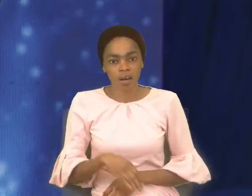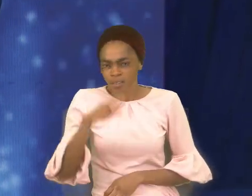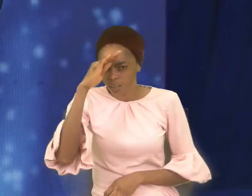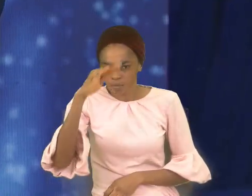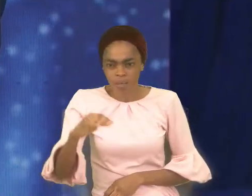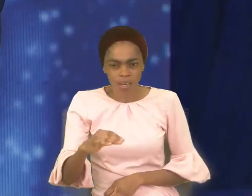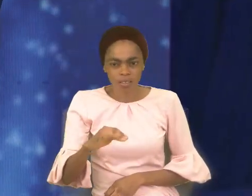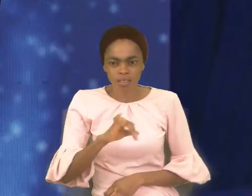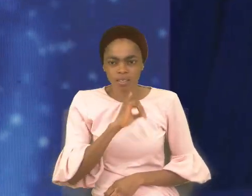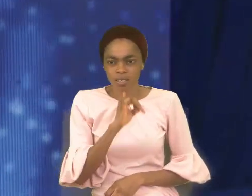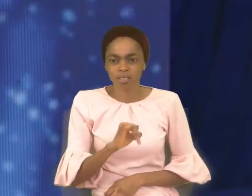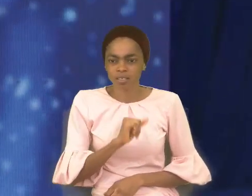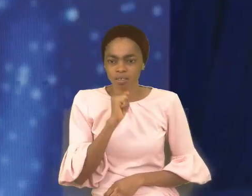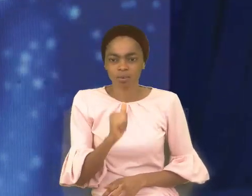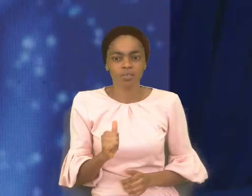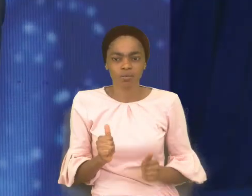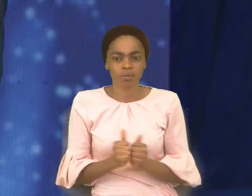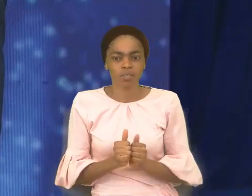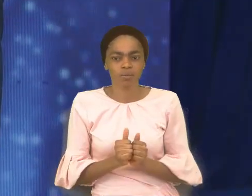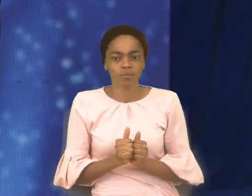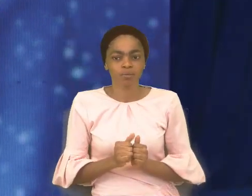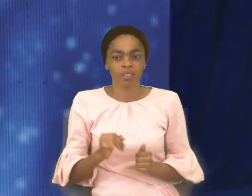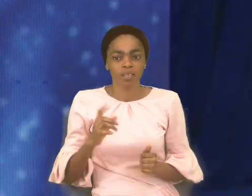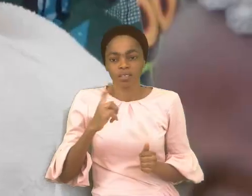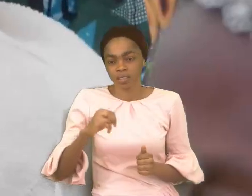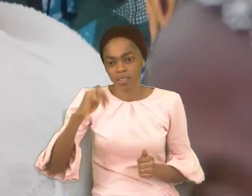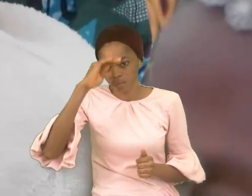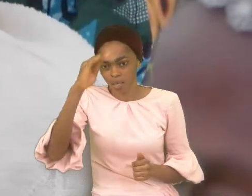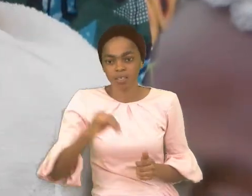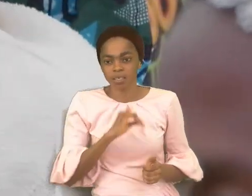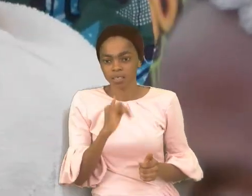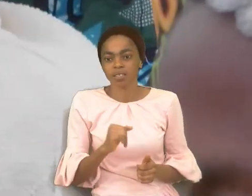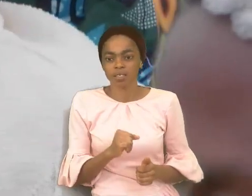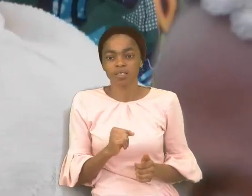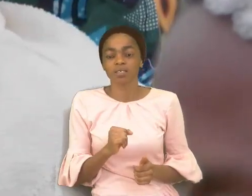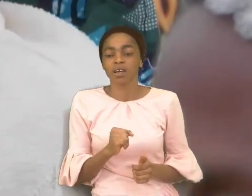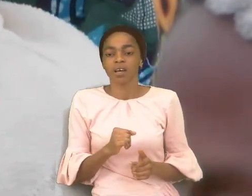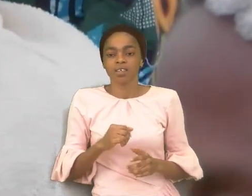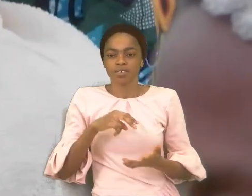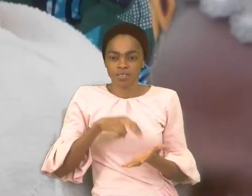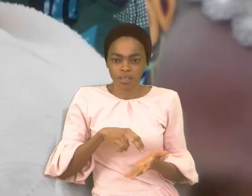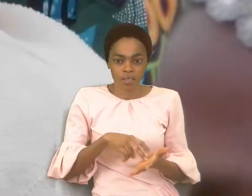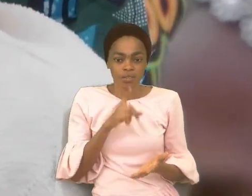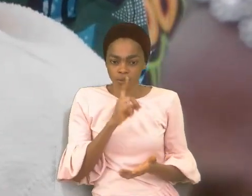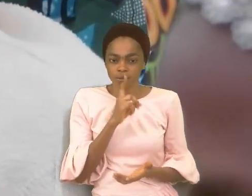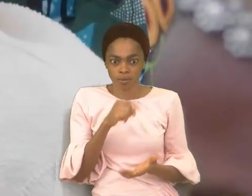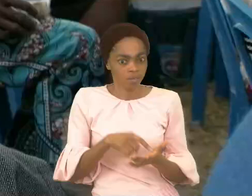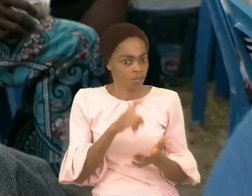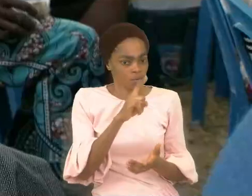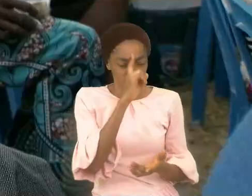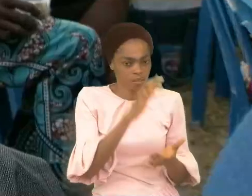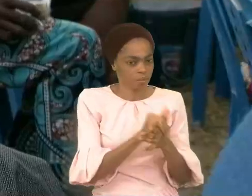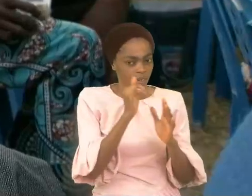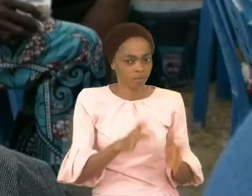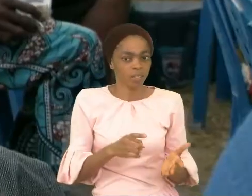thought. That believer, truly, this one is deeper. This one is higher. This one is greater.